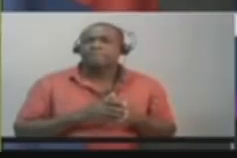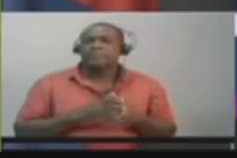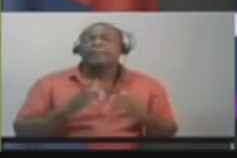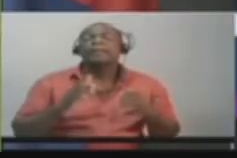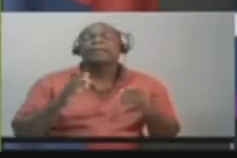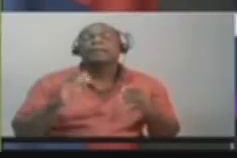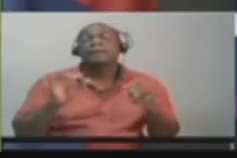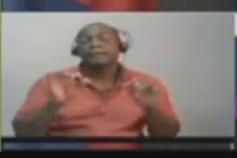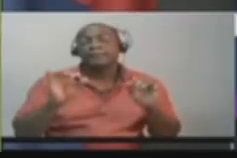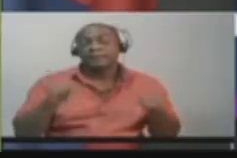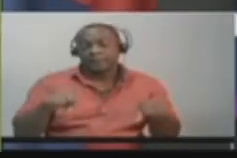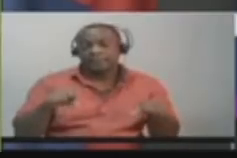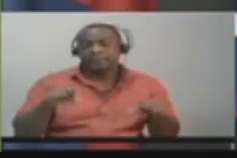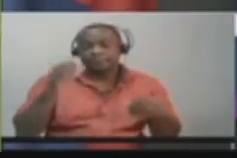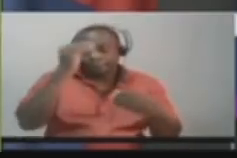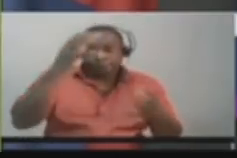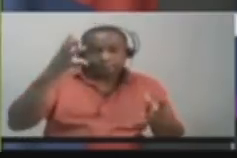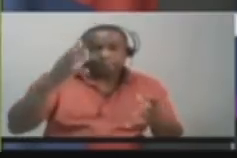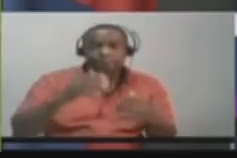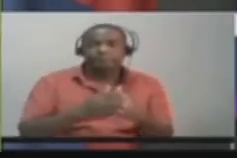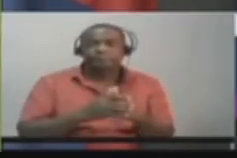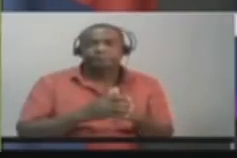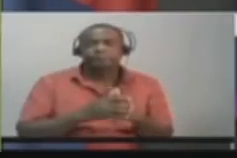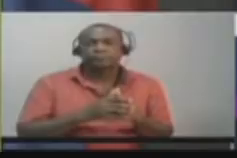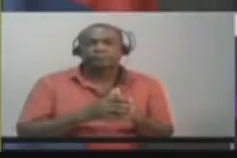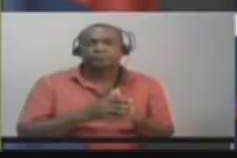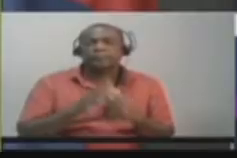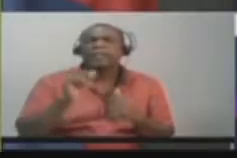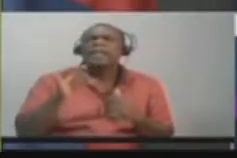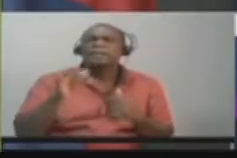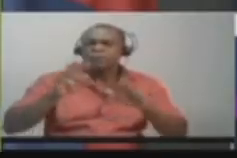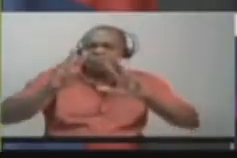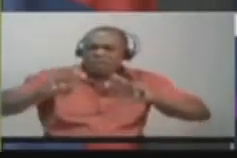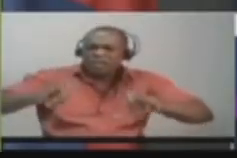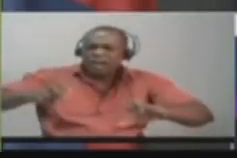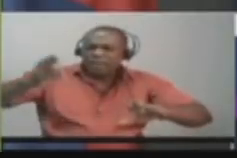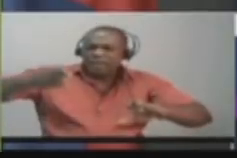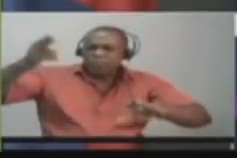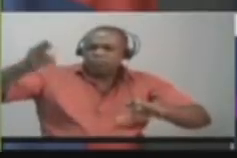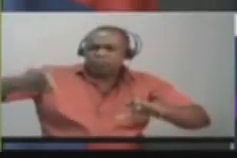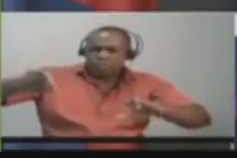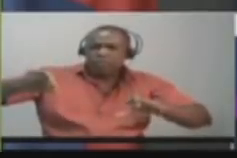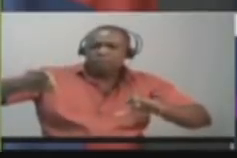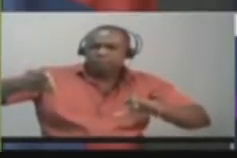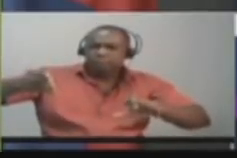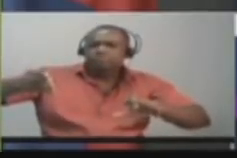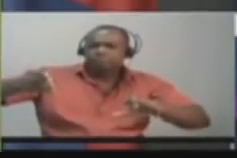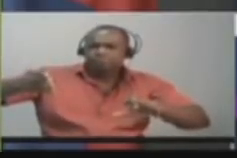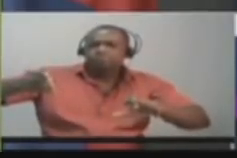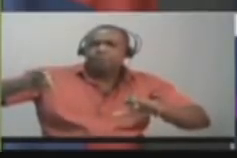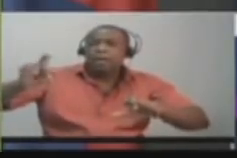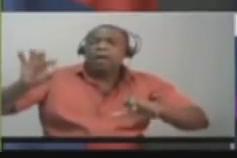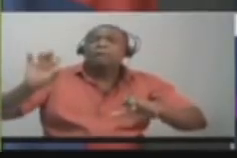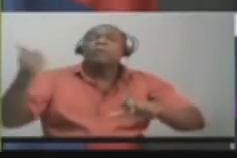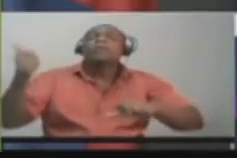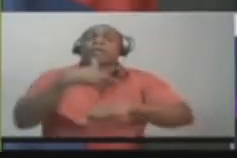if one looks at the history of the other vaccines